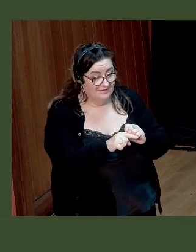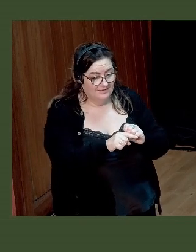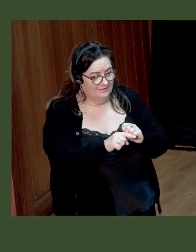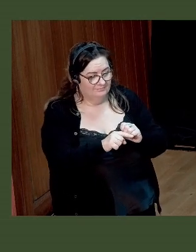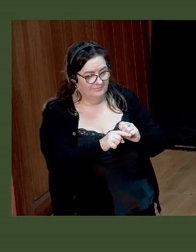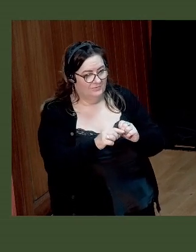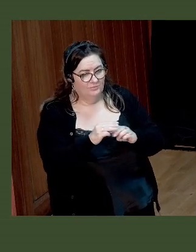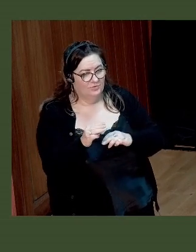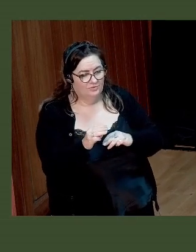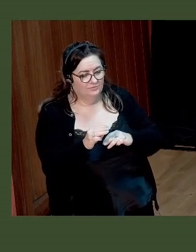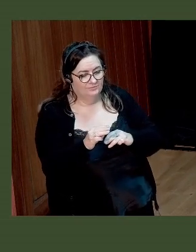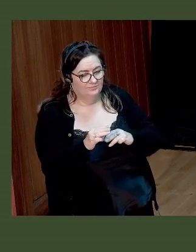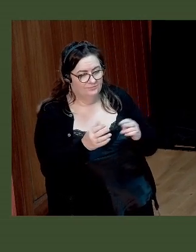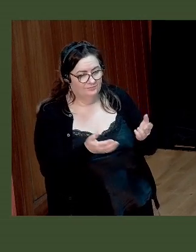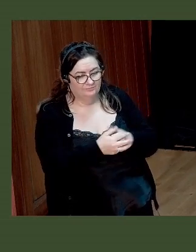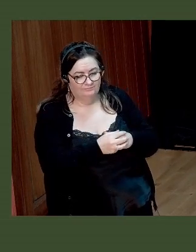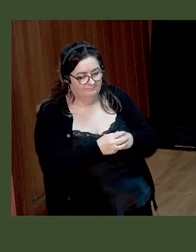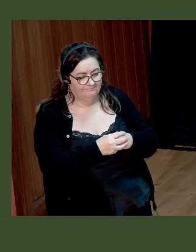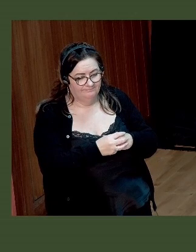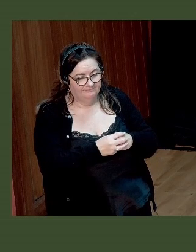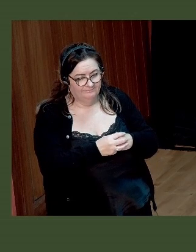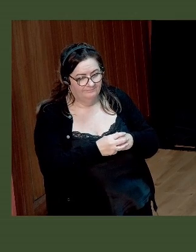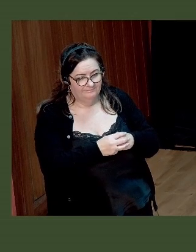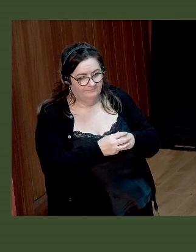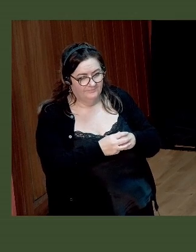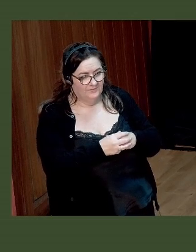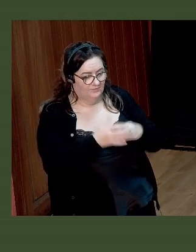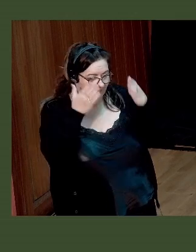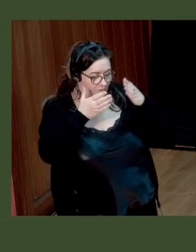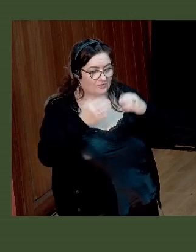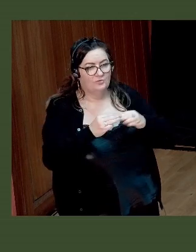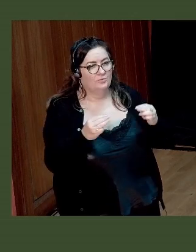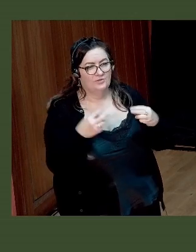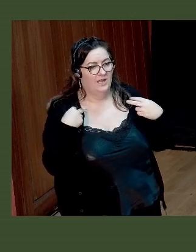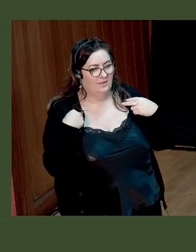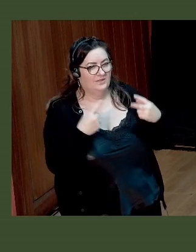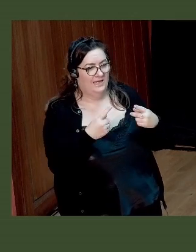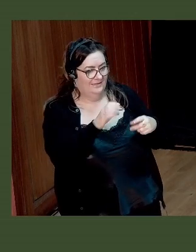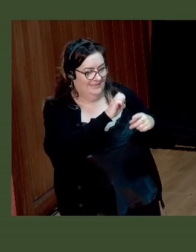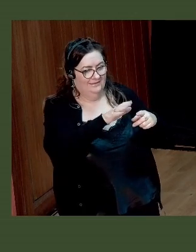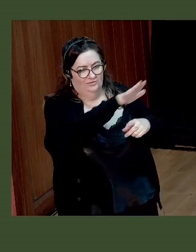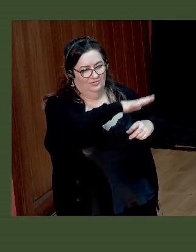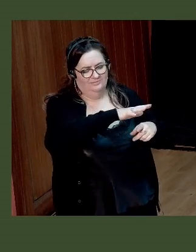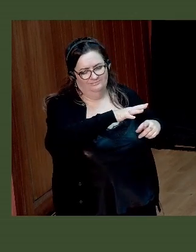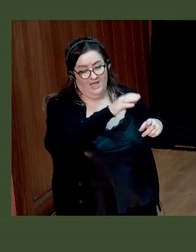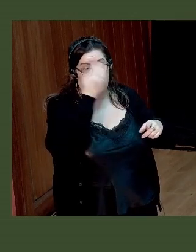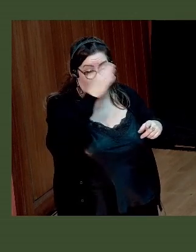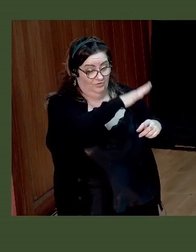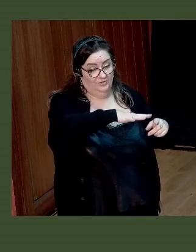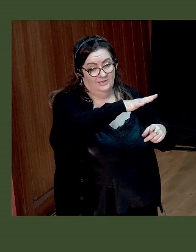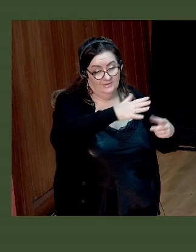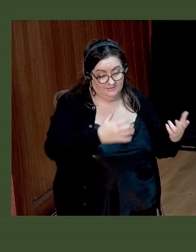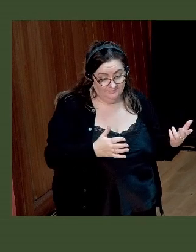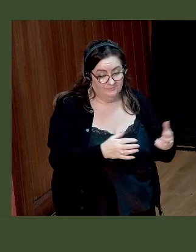there was too much attention was given to the life of the Irish language and the Gaeltacht. If that was true, and